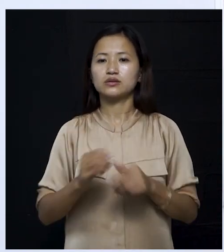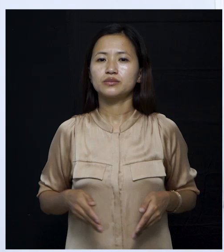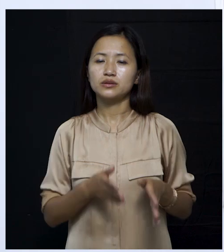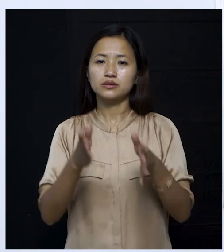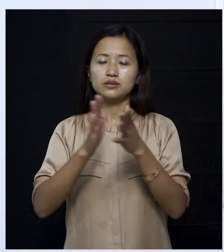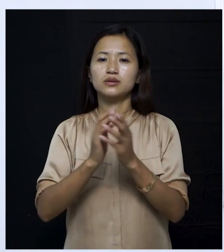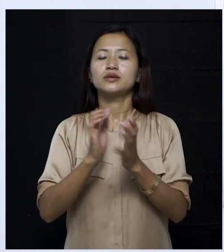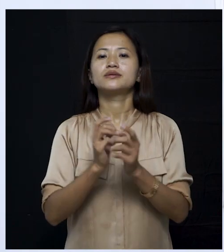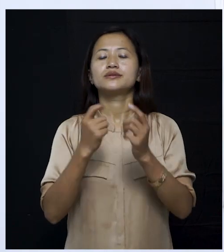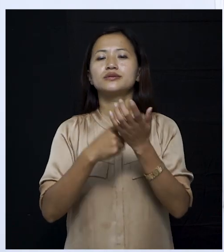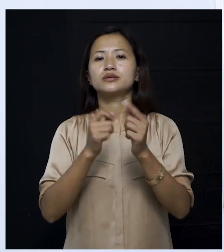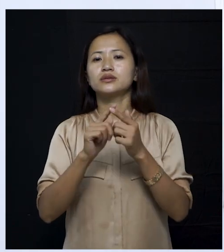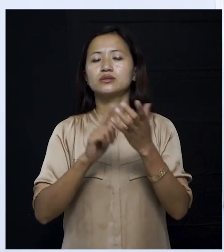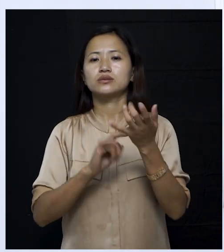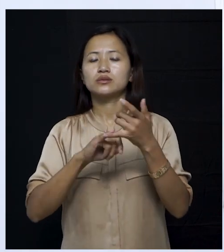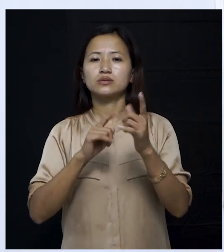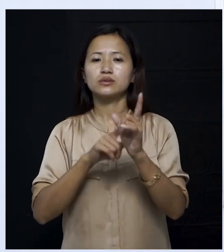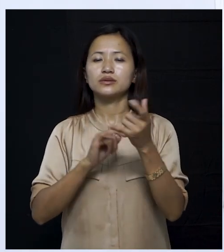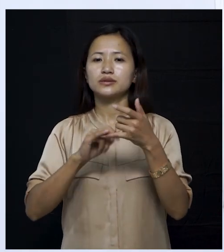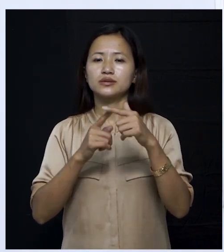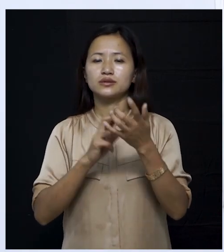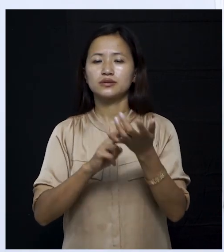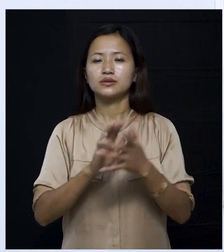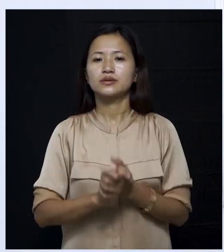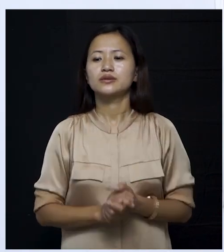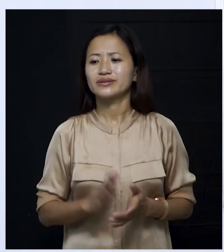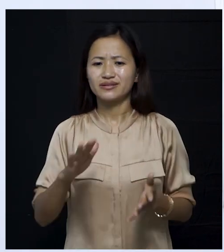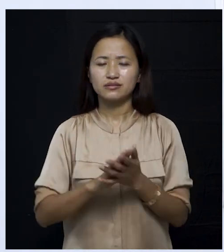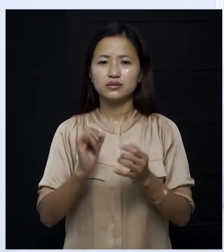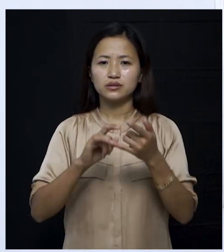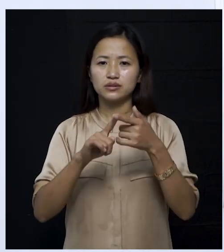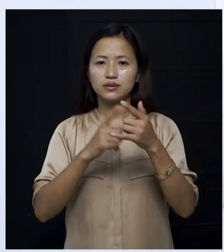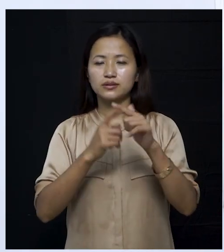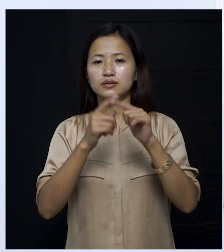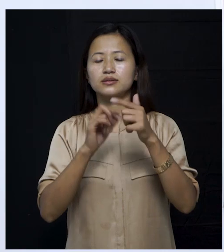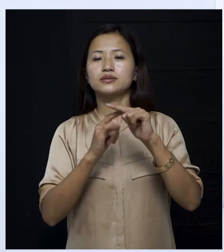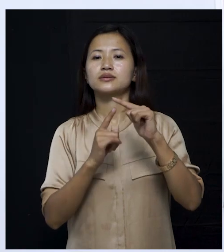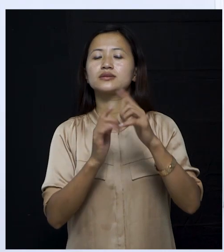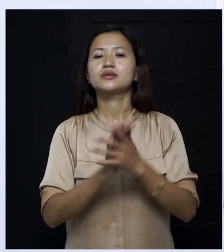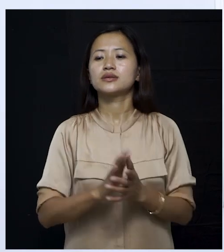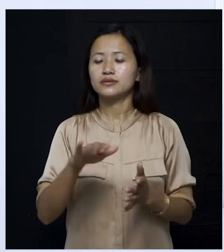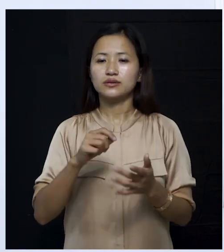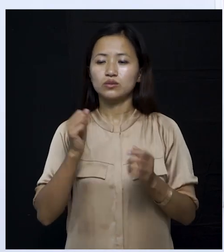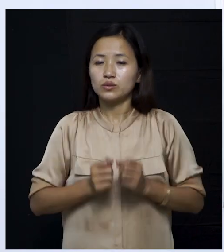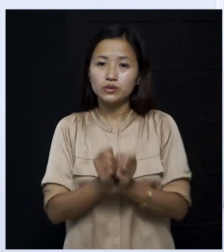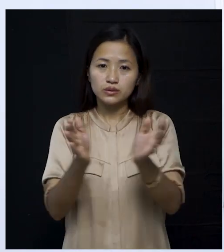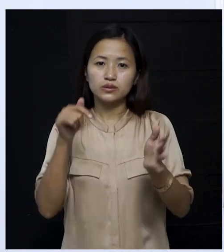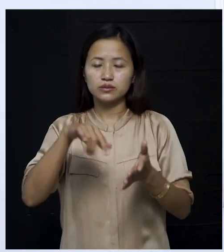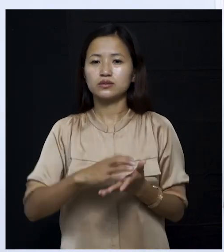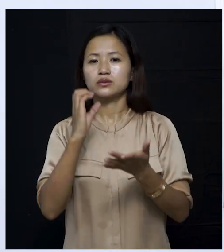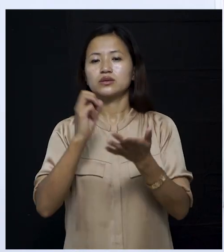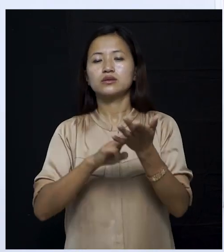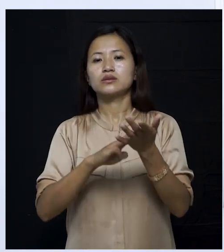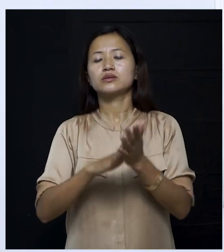in fact modern economic system cannot exist without this commercial bank. Then